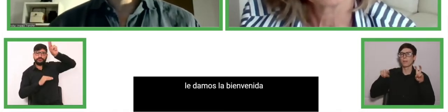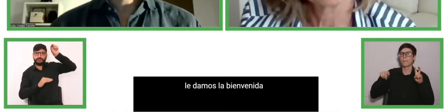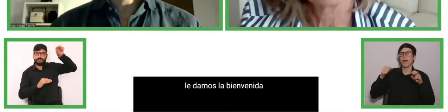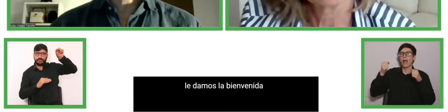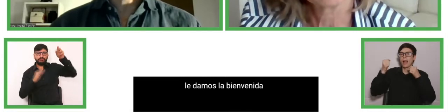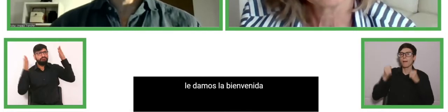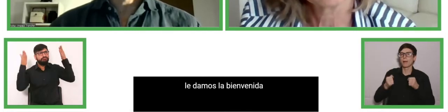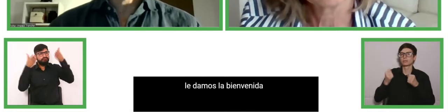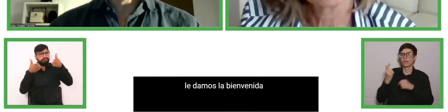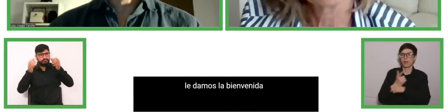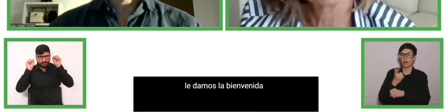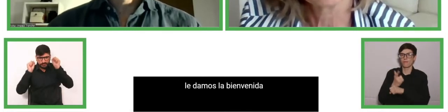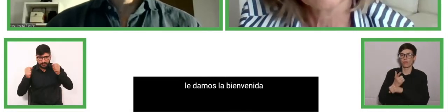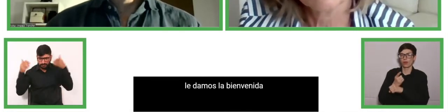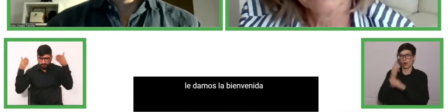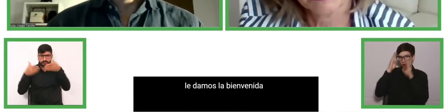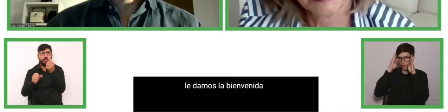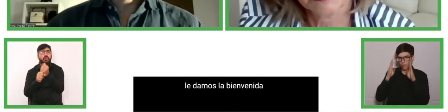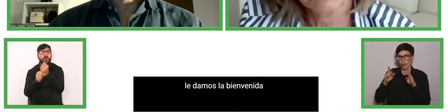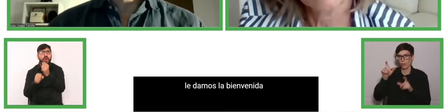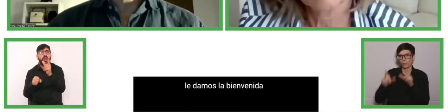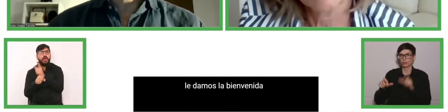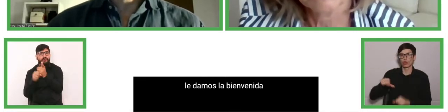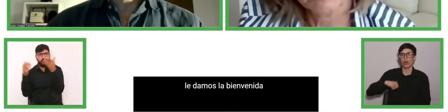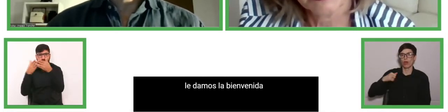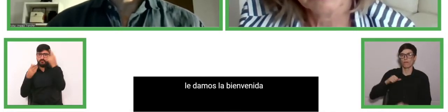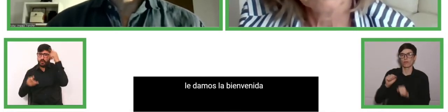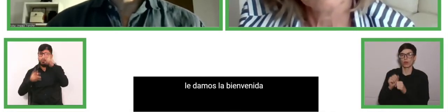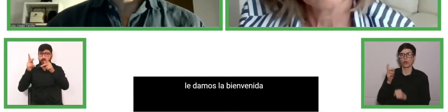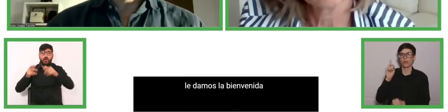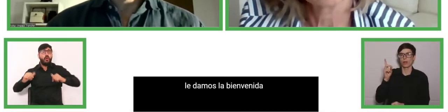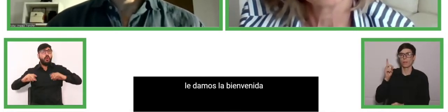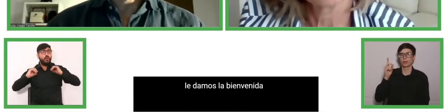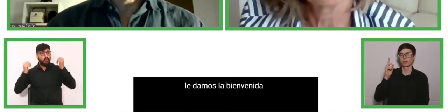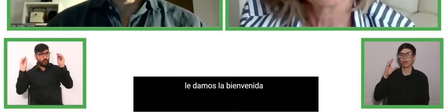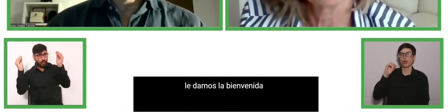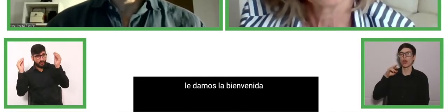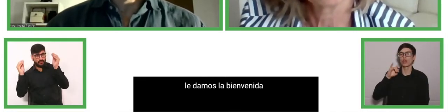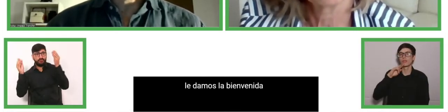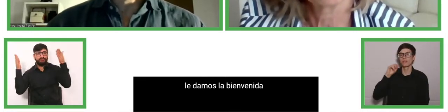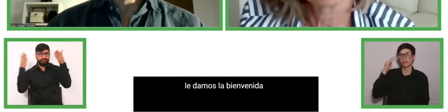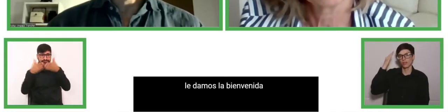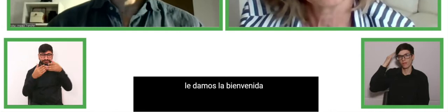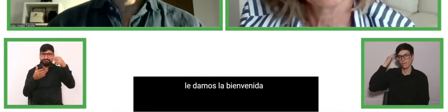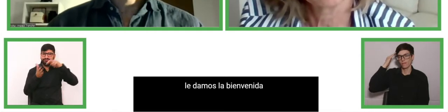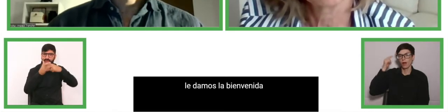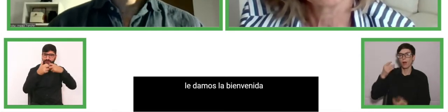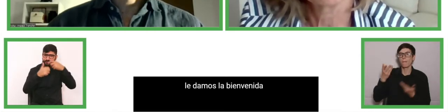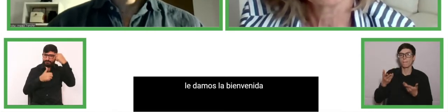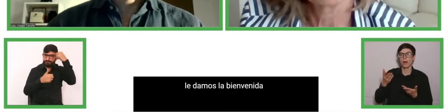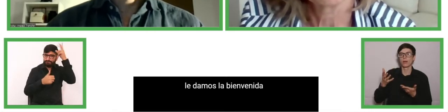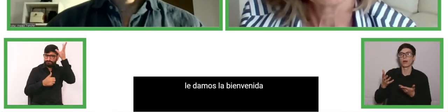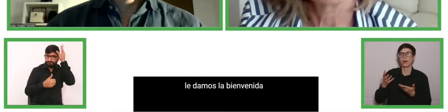with cognitive disabilities into higher education. Bienvenida, Maria Teresa.